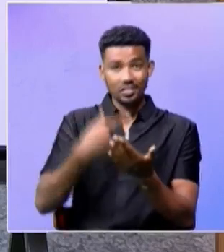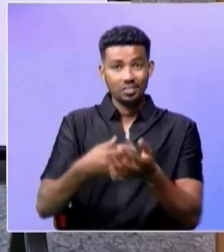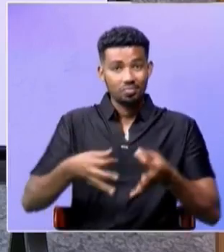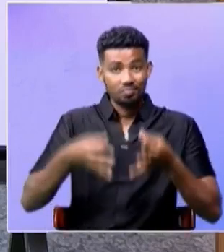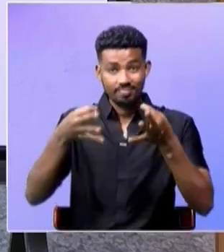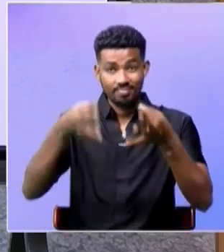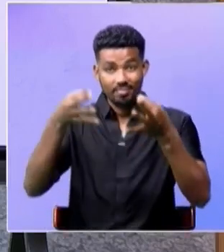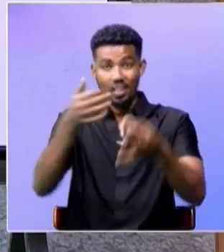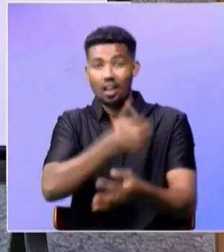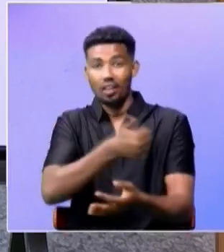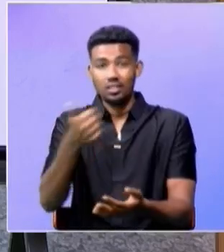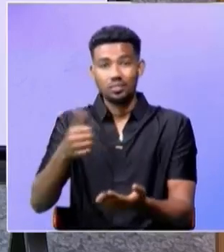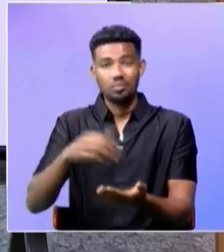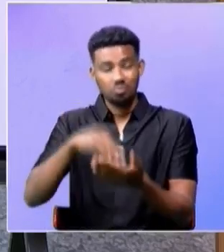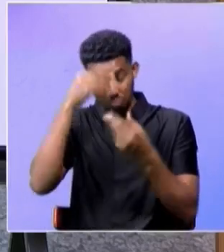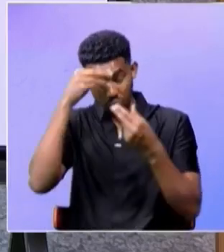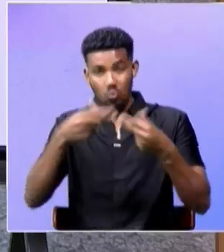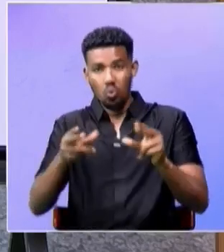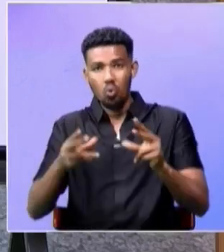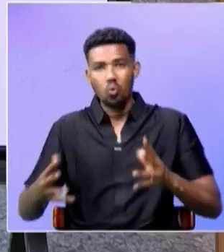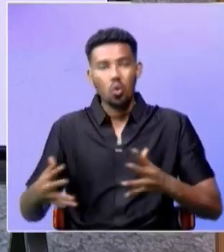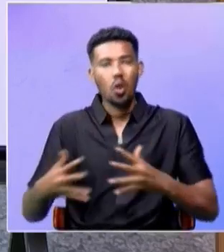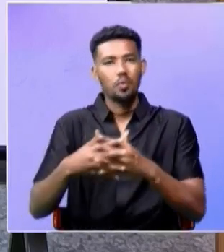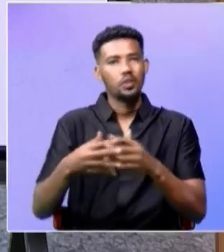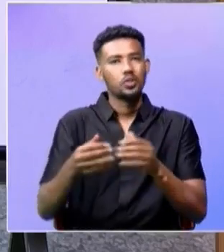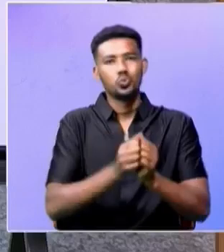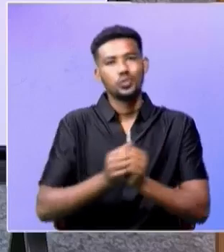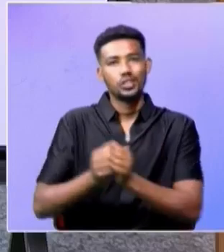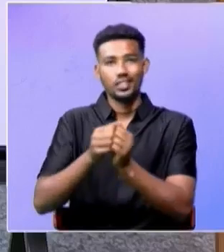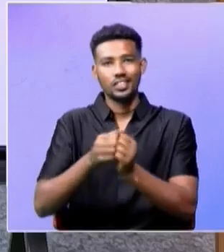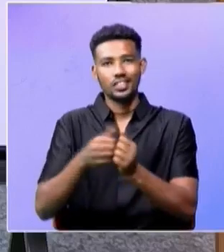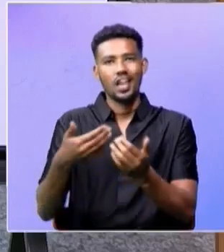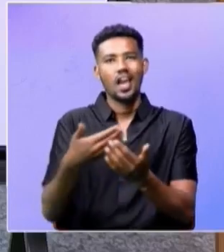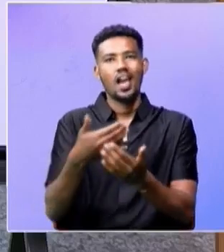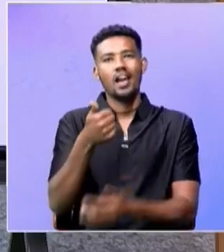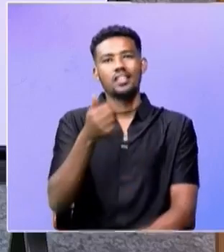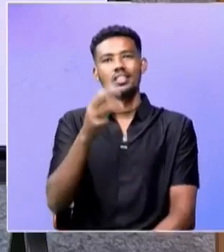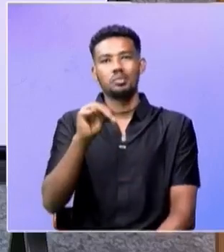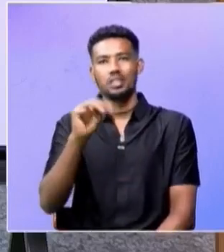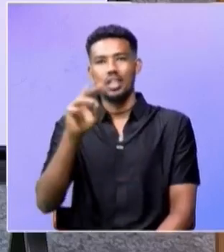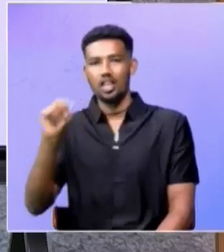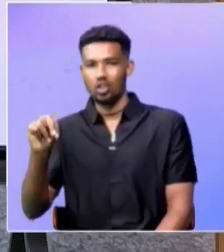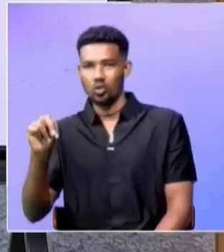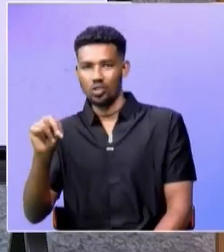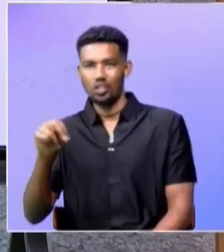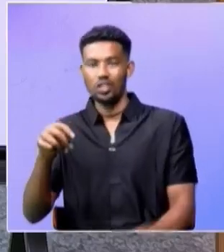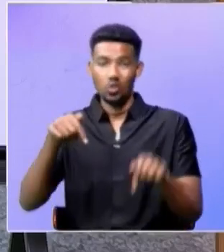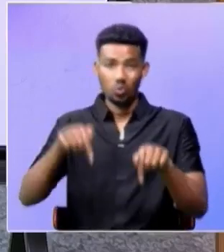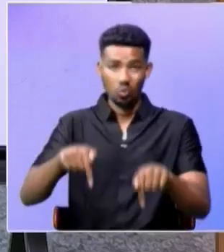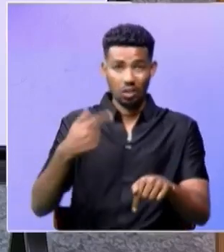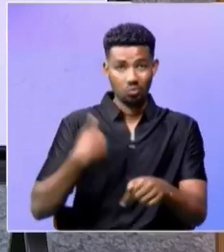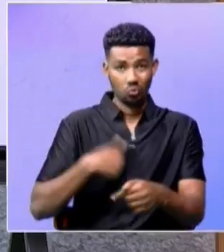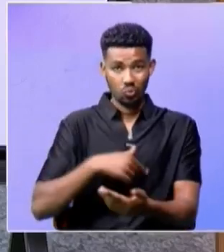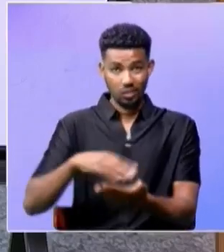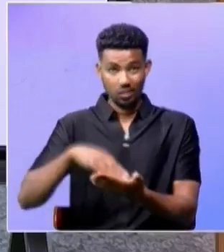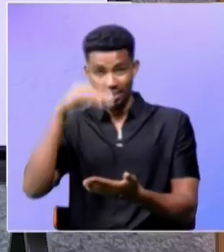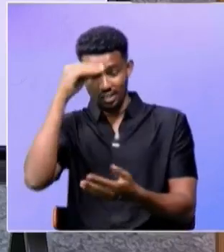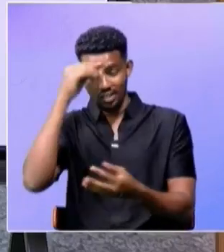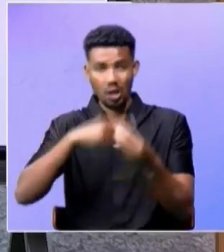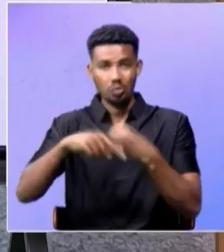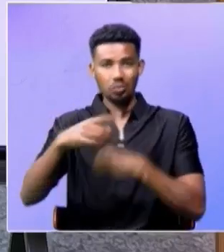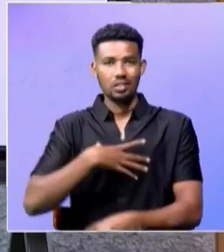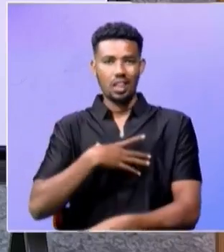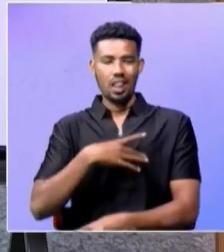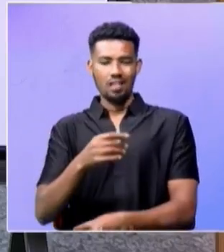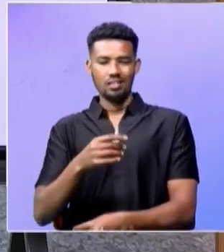Ababa Education Bureau with collaboration Addis Media Network. Today we are going to learn about like and